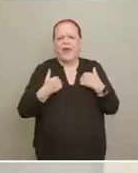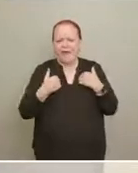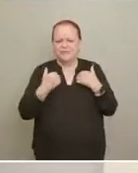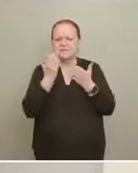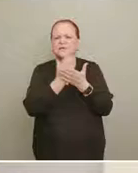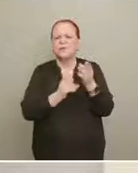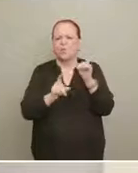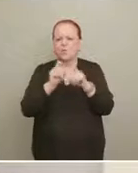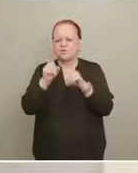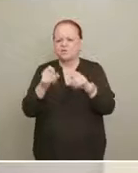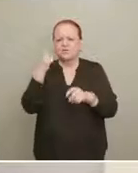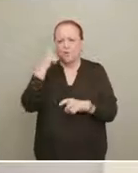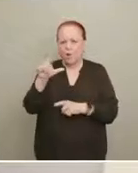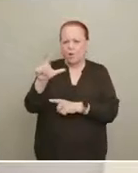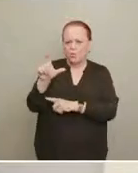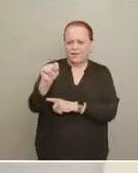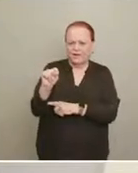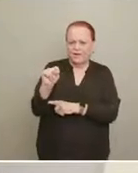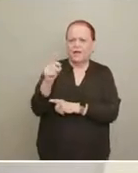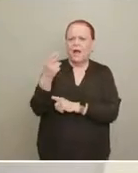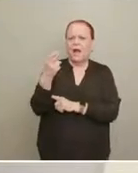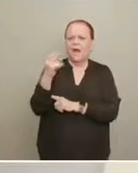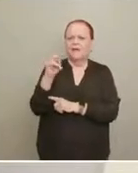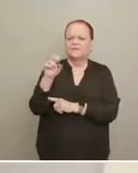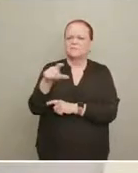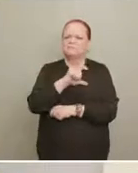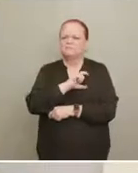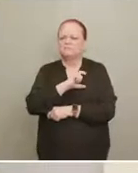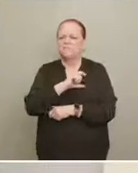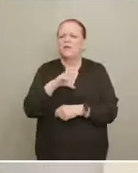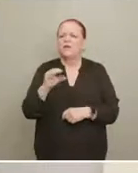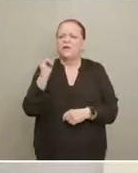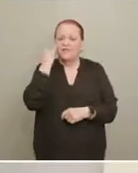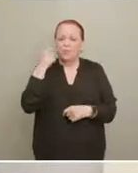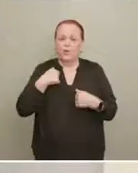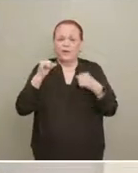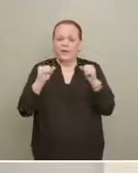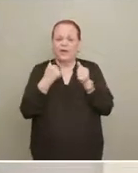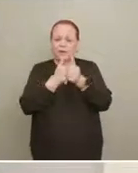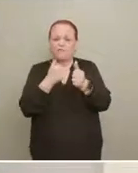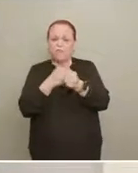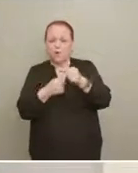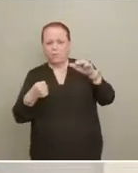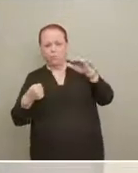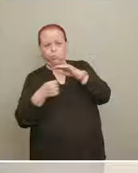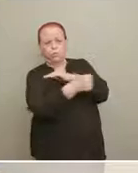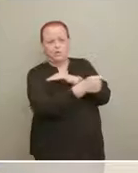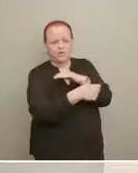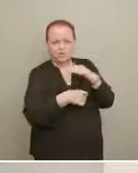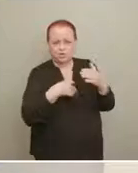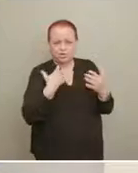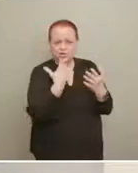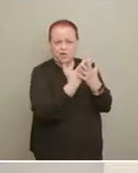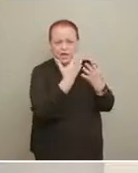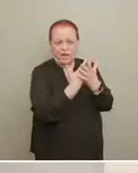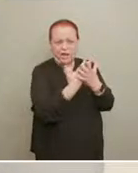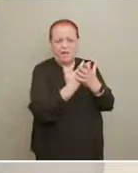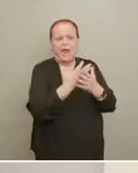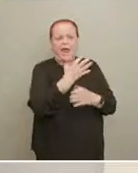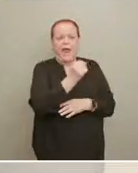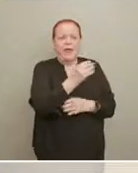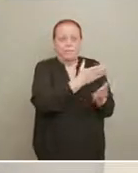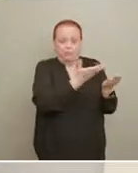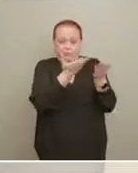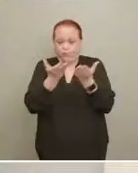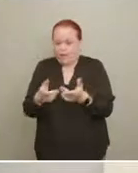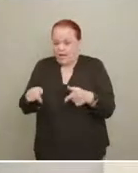Hines. Whenever we can keep people from going to jail and have them a healthy place to sober up,